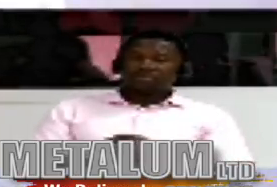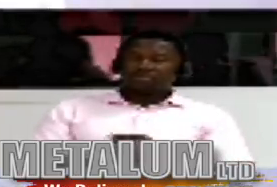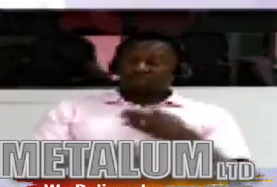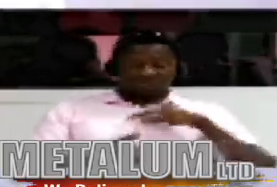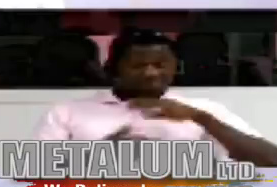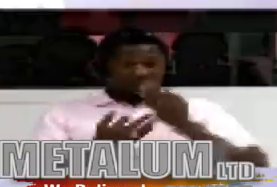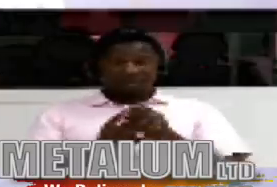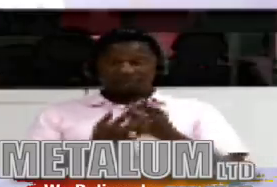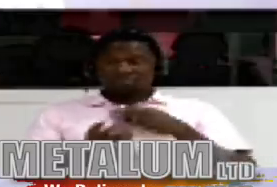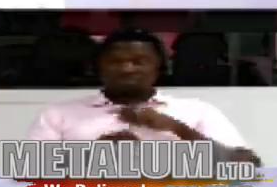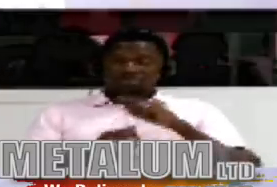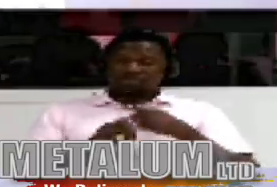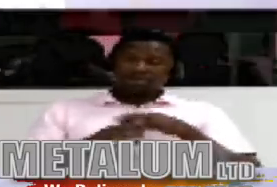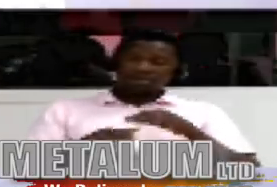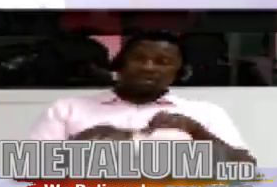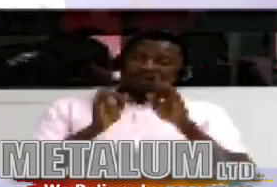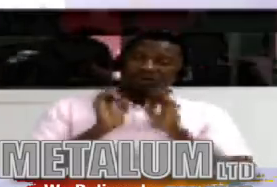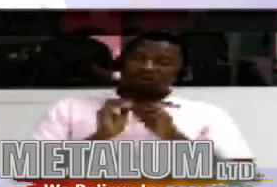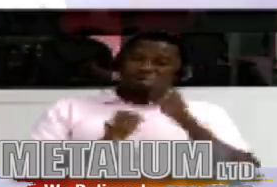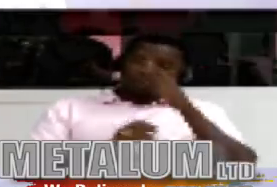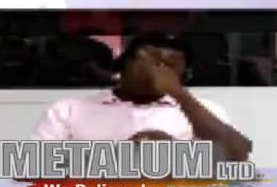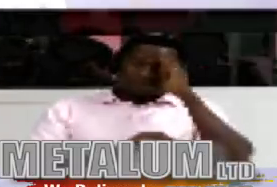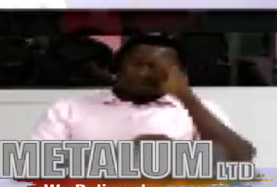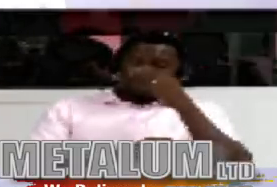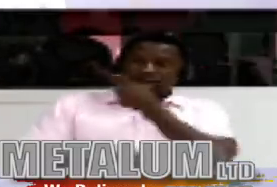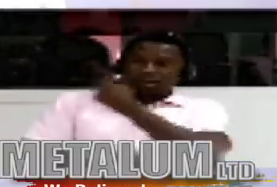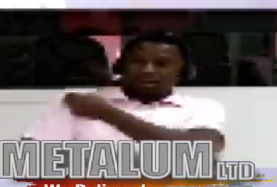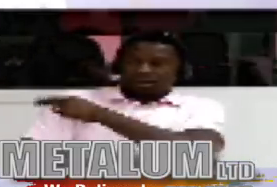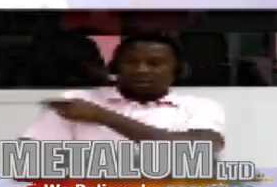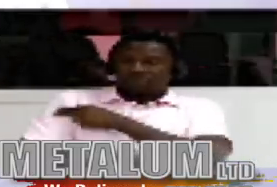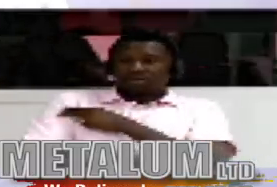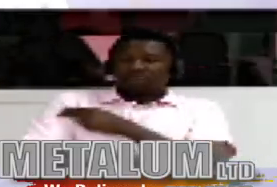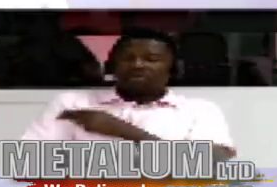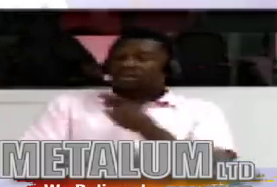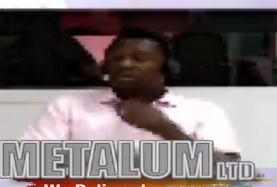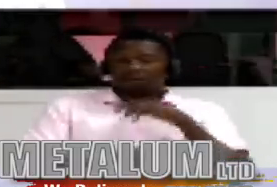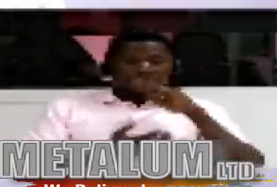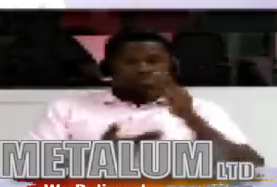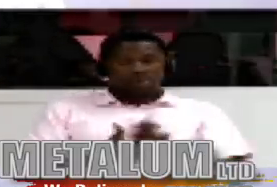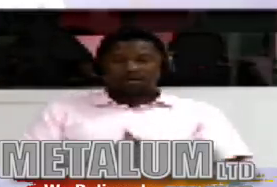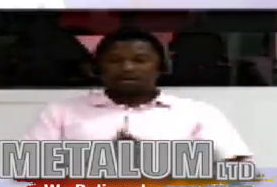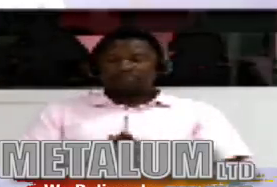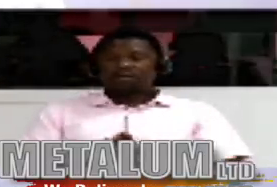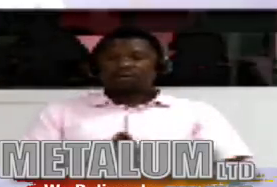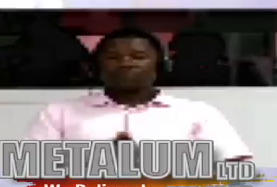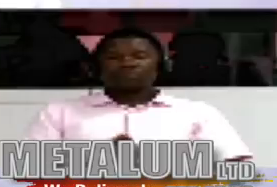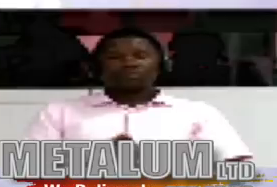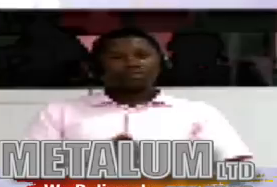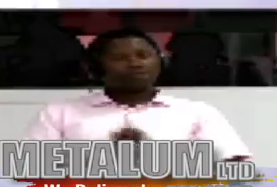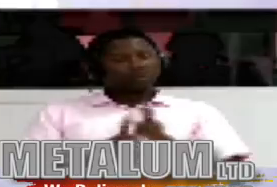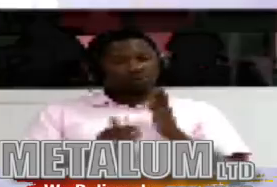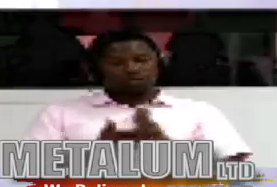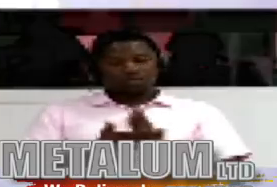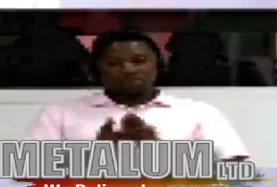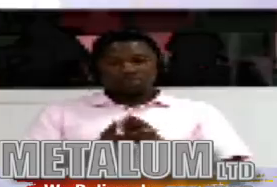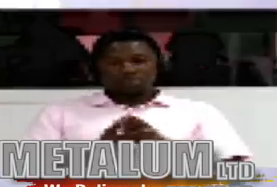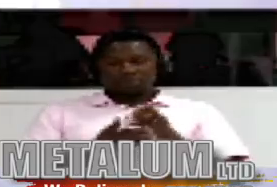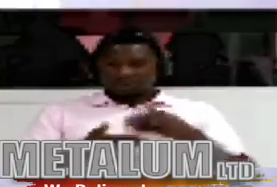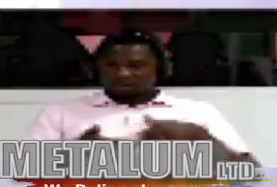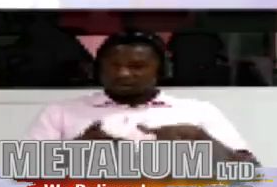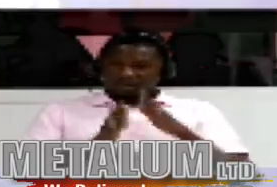been taken to Brikama Health Center. That I couldn't confirm. But equally, along the